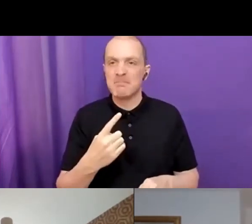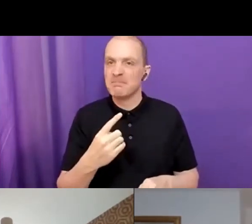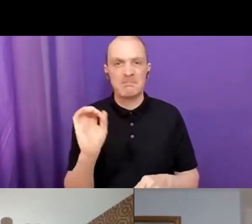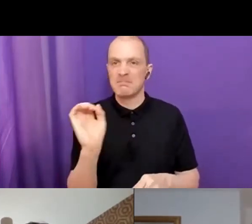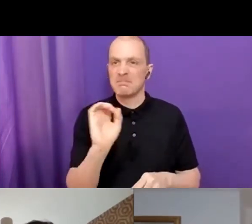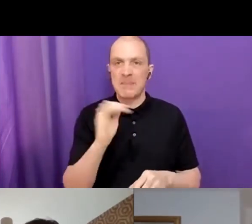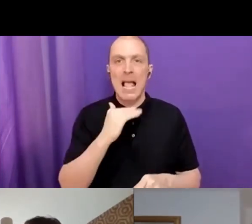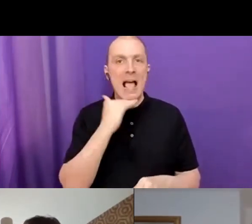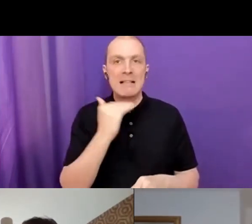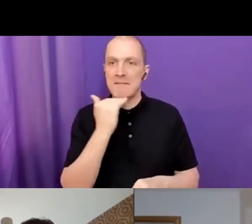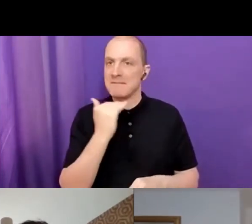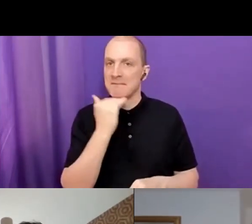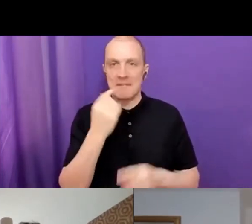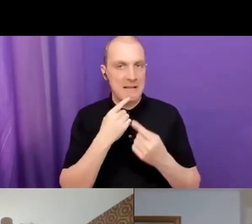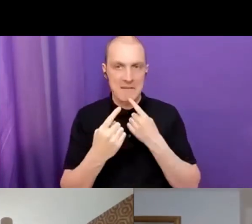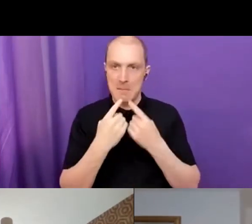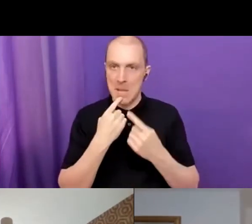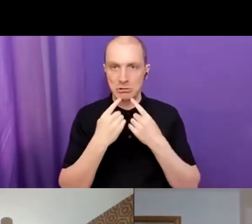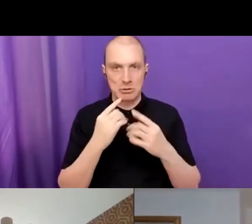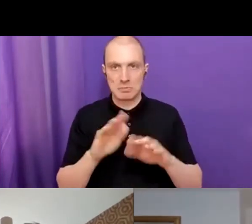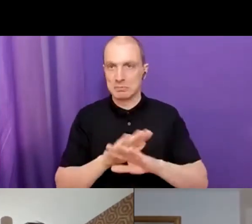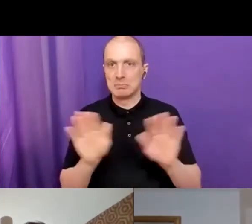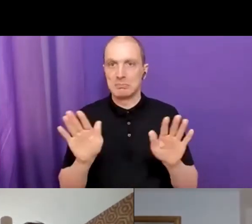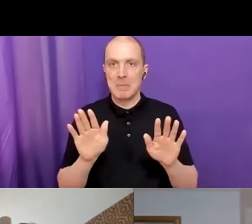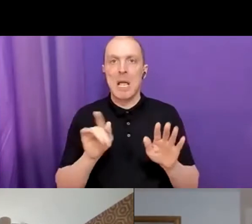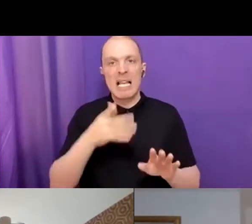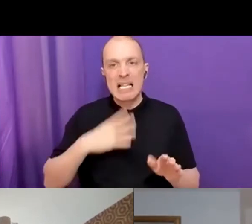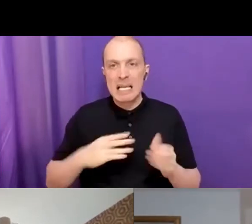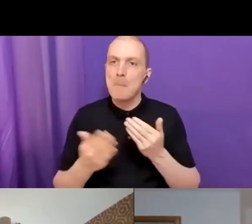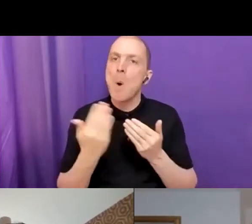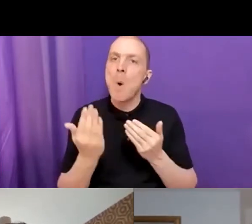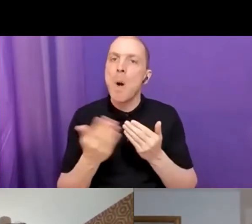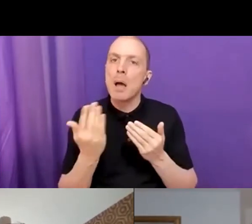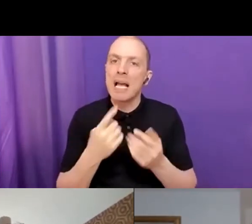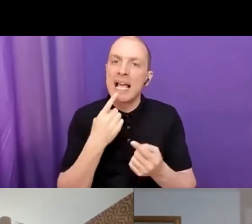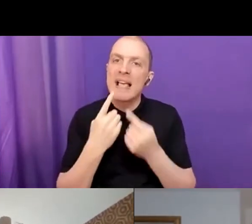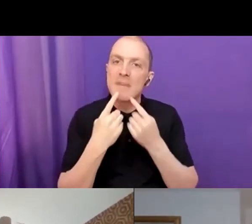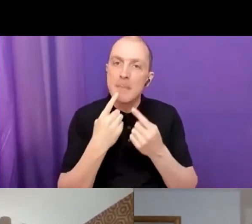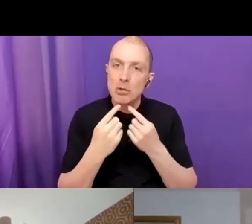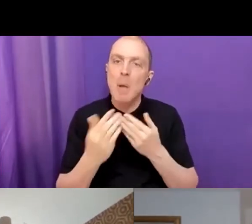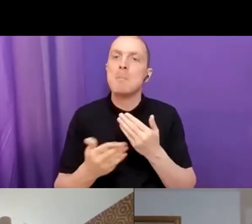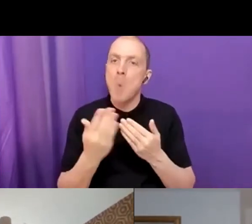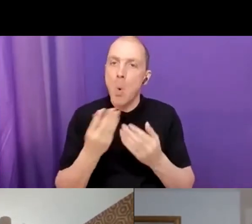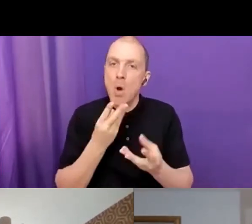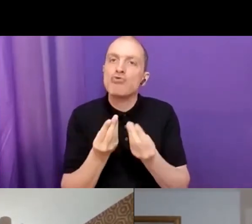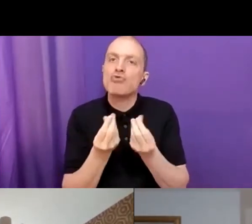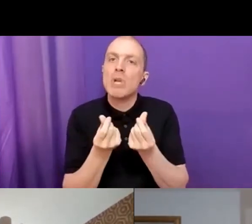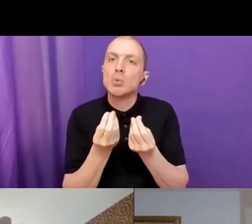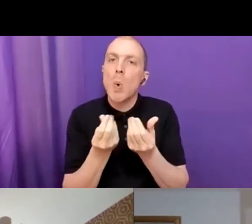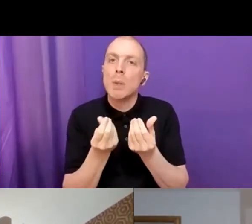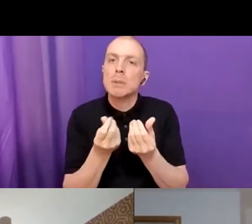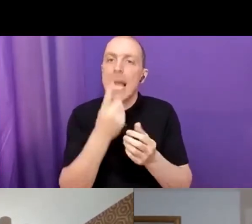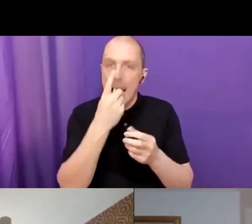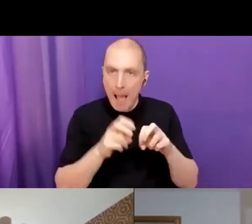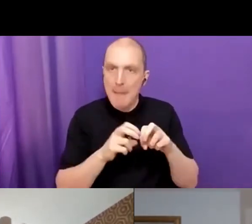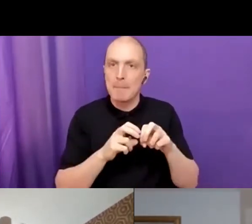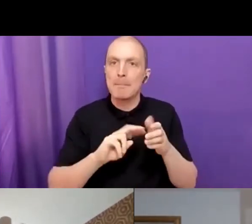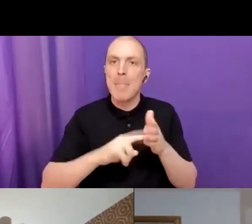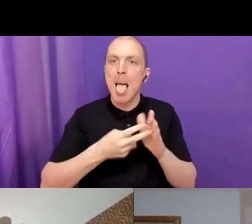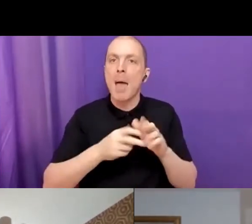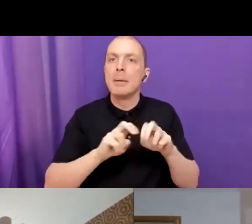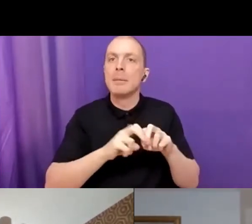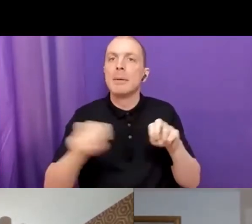information available in general, and that they needed more information and resources to plan a journey. We also heard